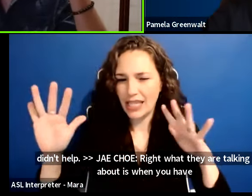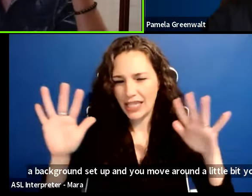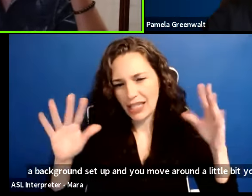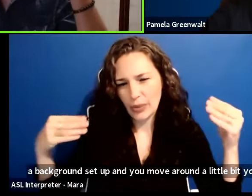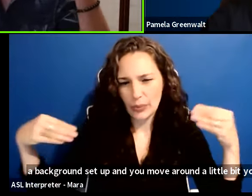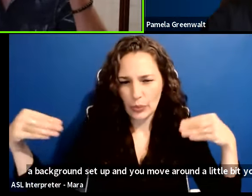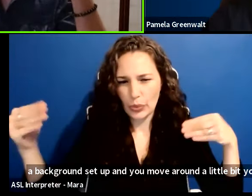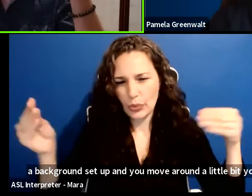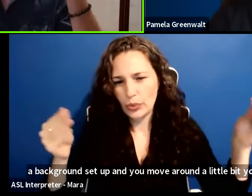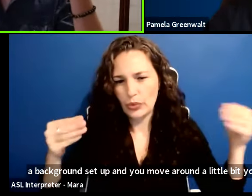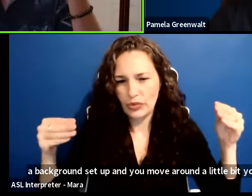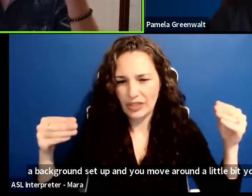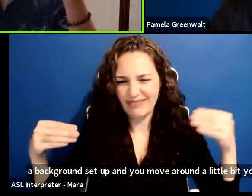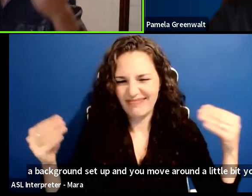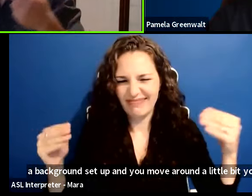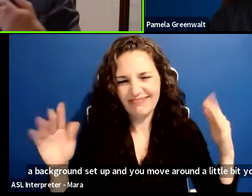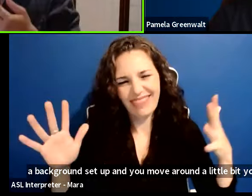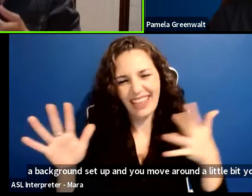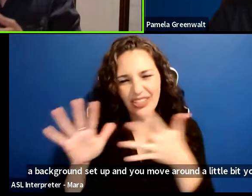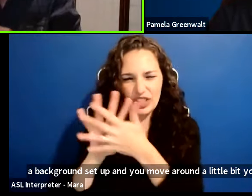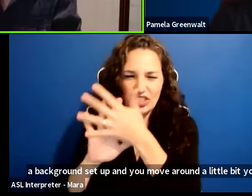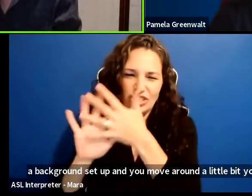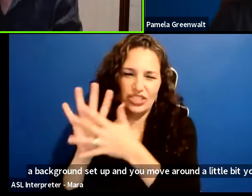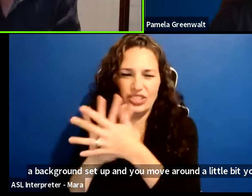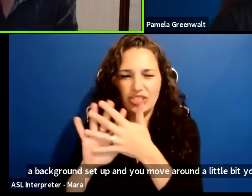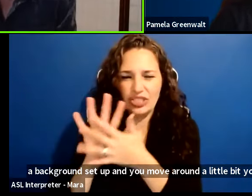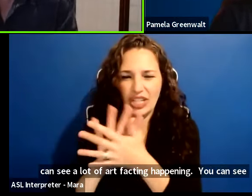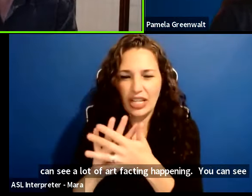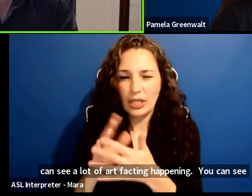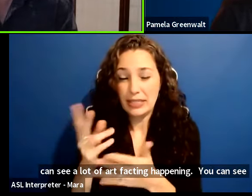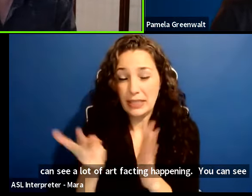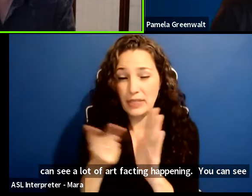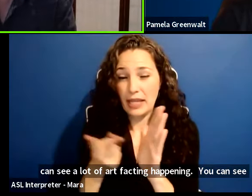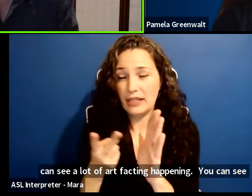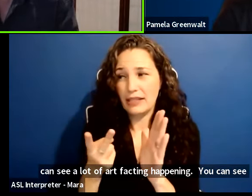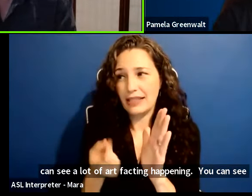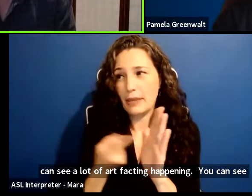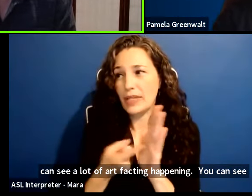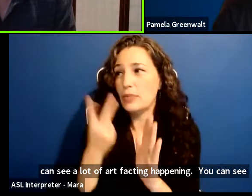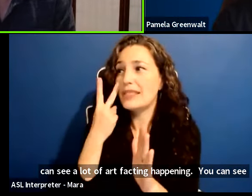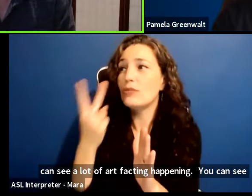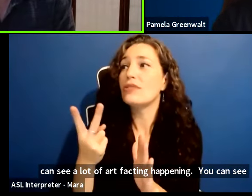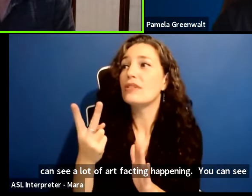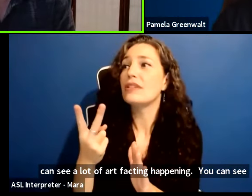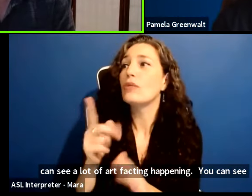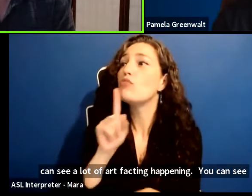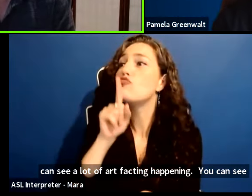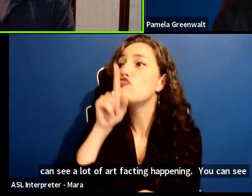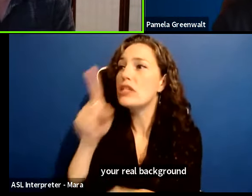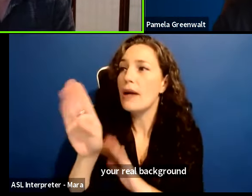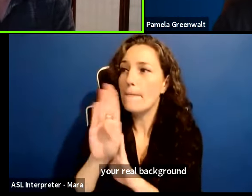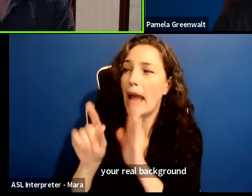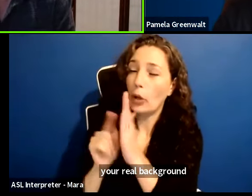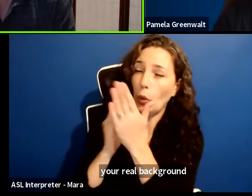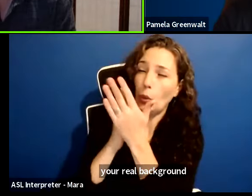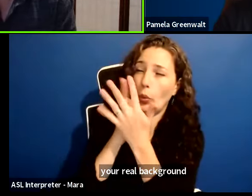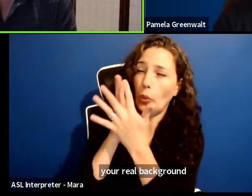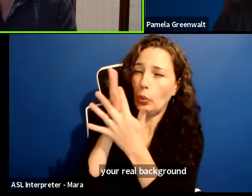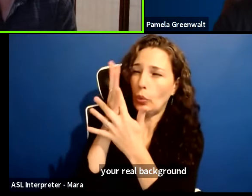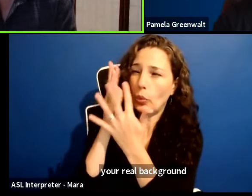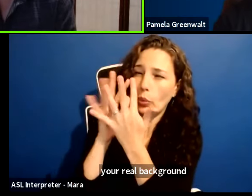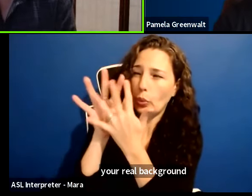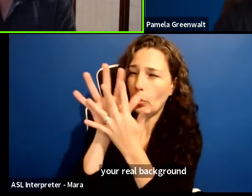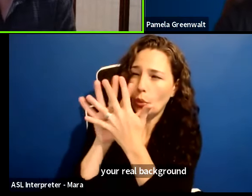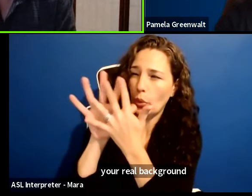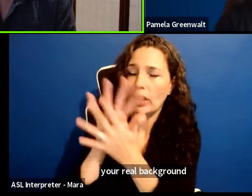can see your real background peeking through. That is